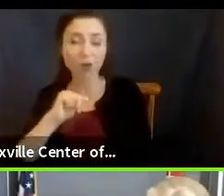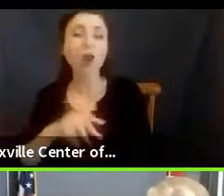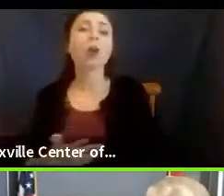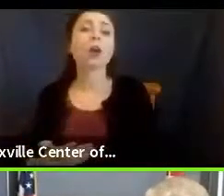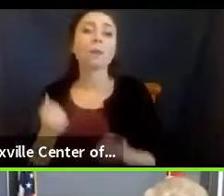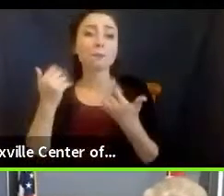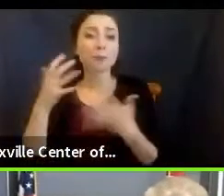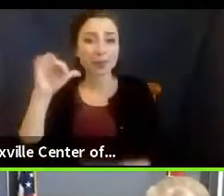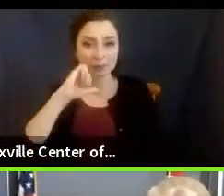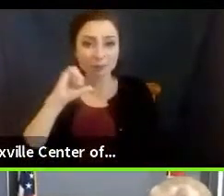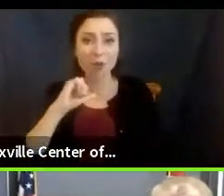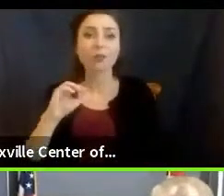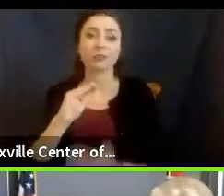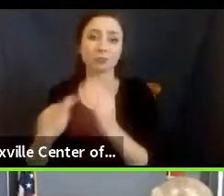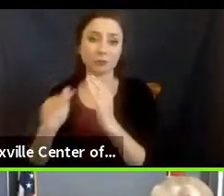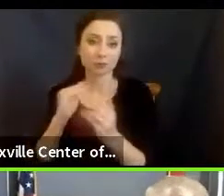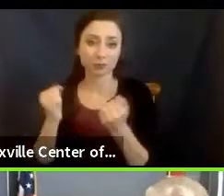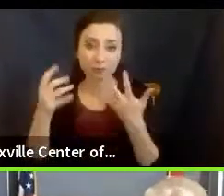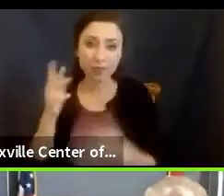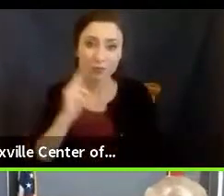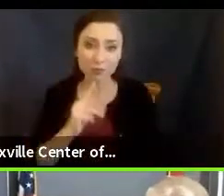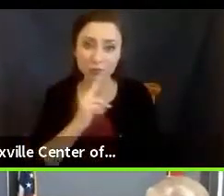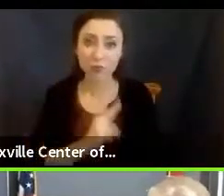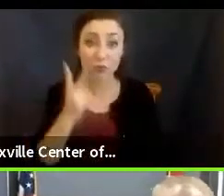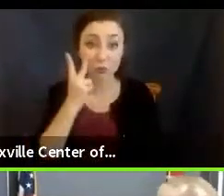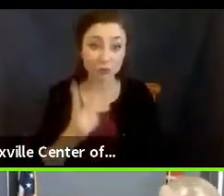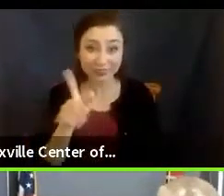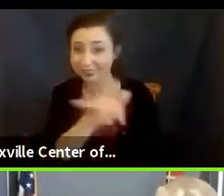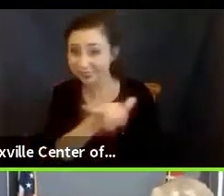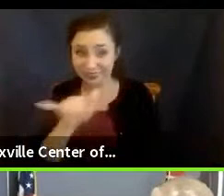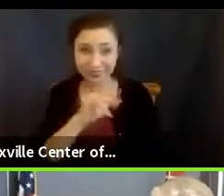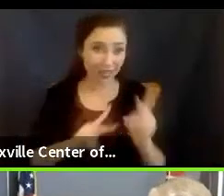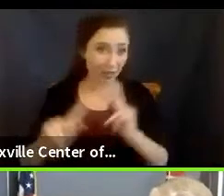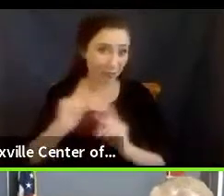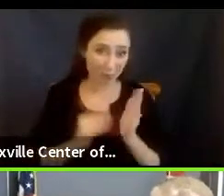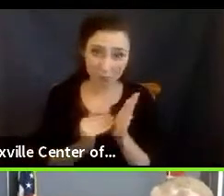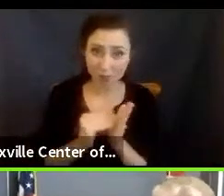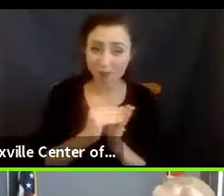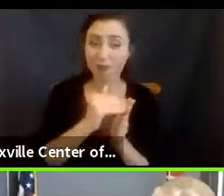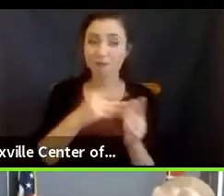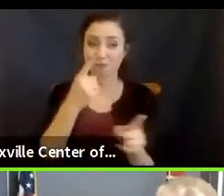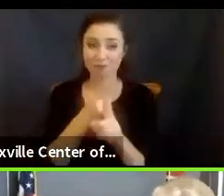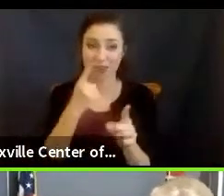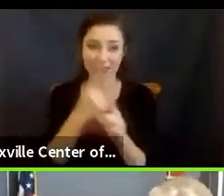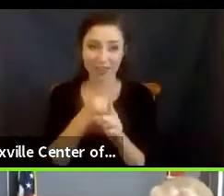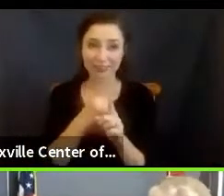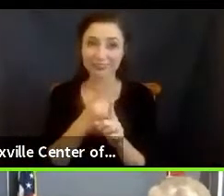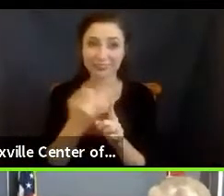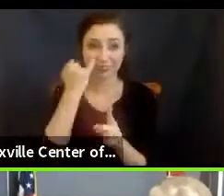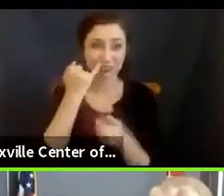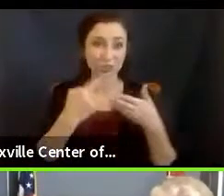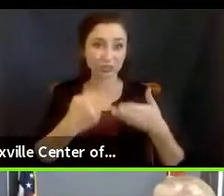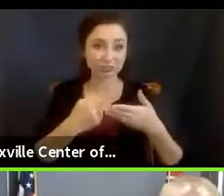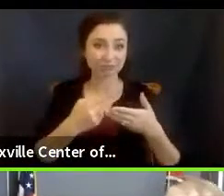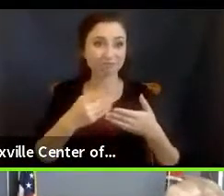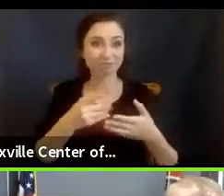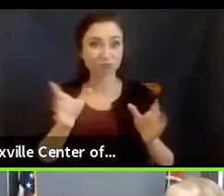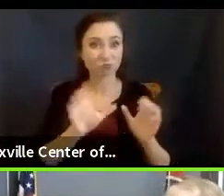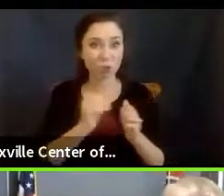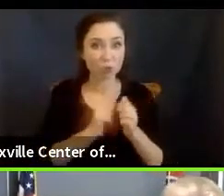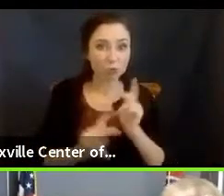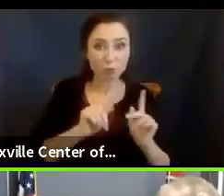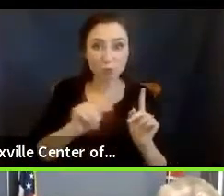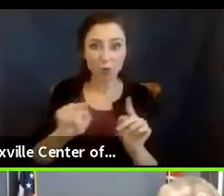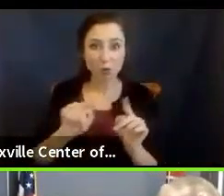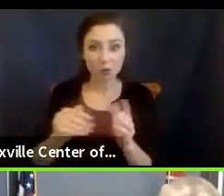in our community, a lot of the restaurants, you see the same people there all the time. I talk to people that frequent those establishments, and